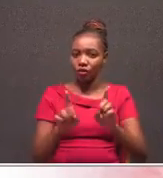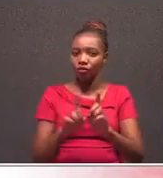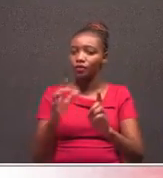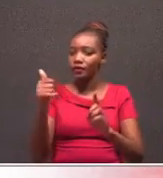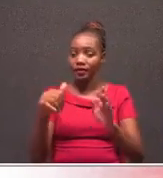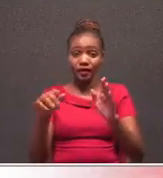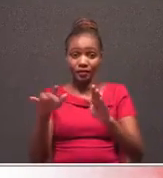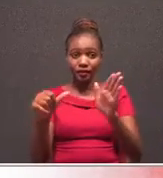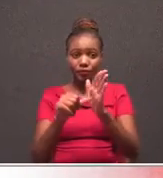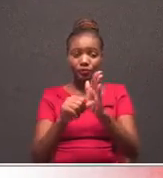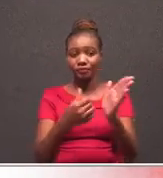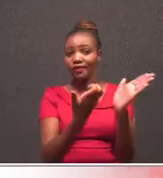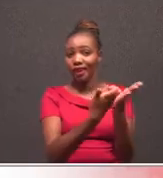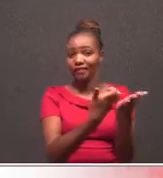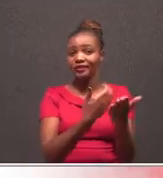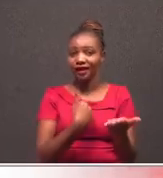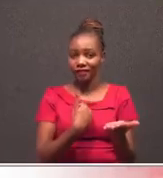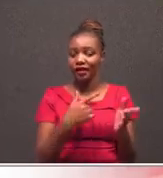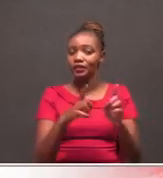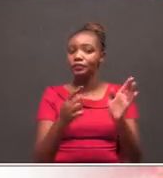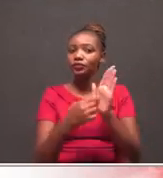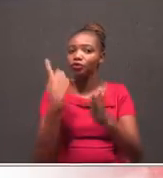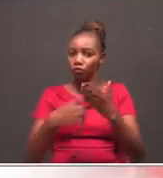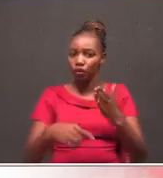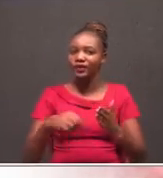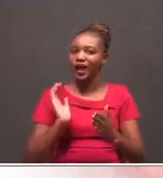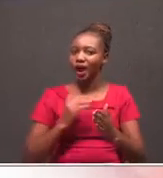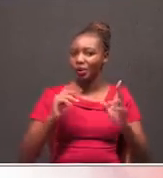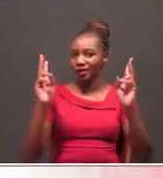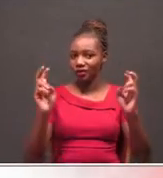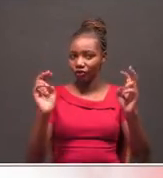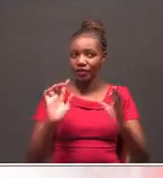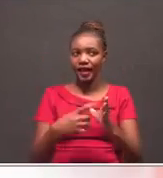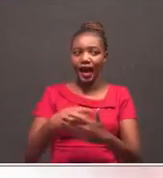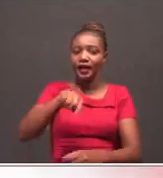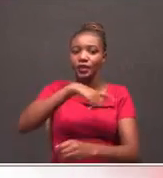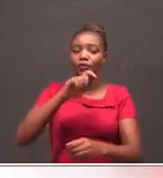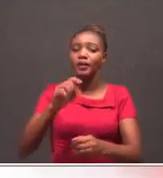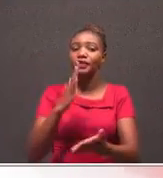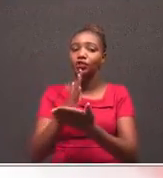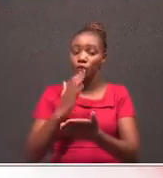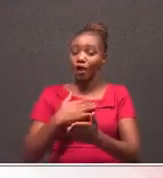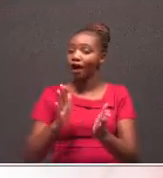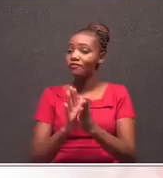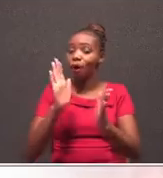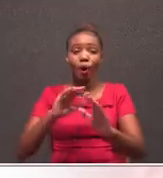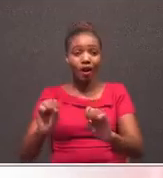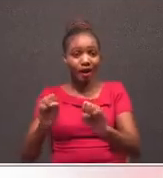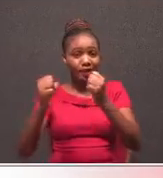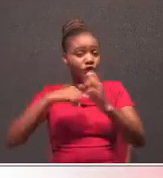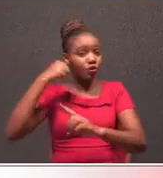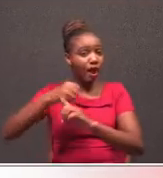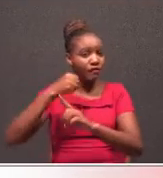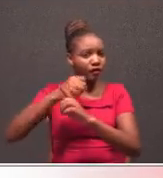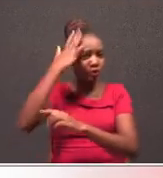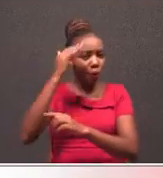tragedy is just evidence of what we are talking about. And we need to have more rescue efforts because this is